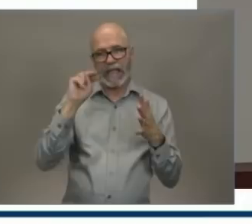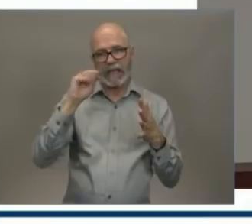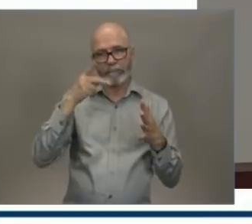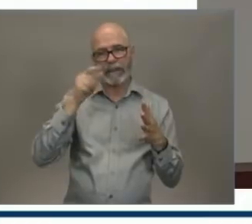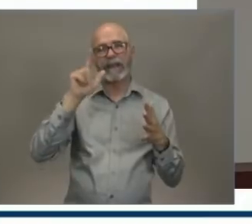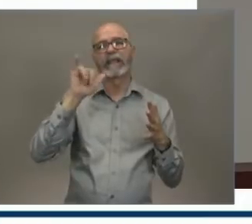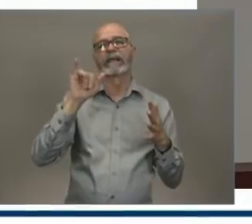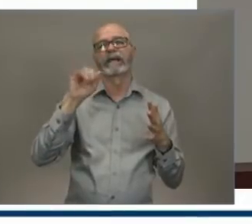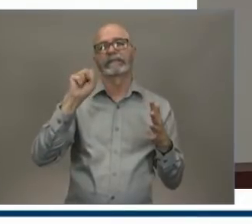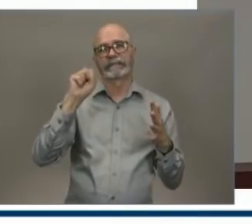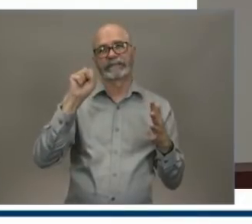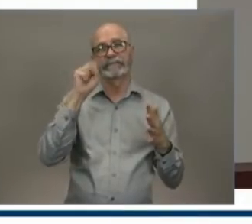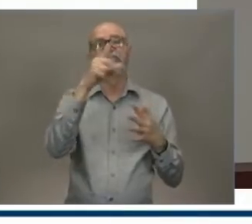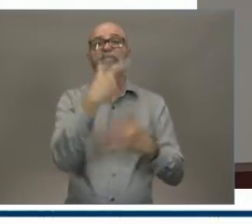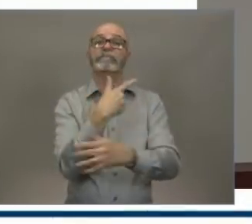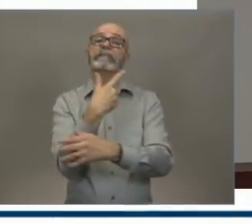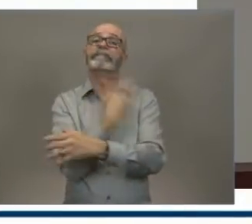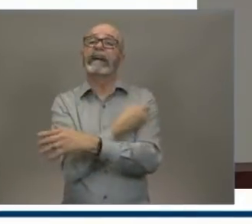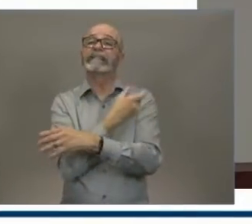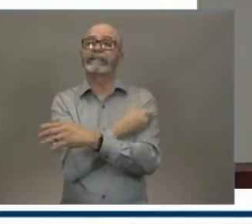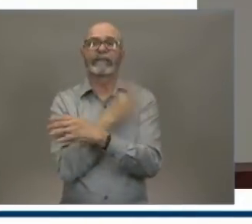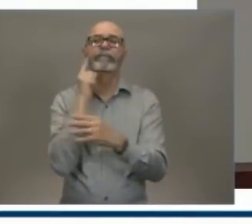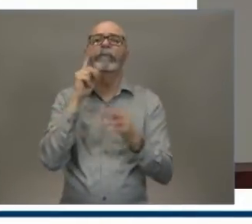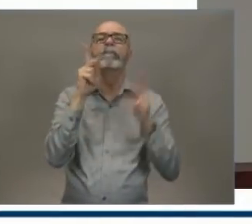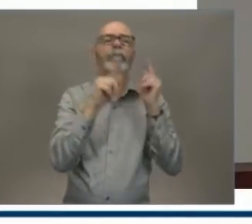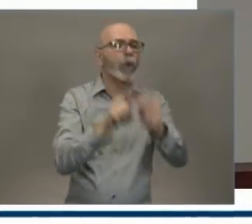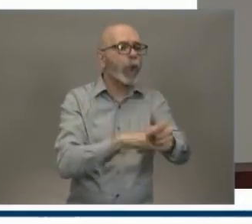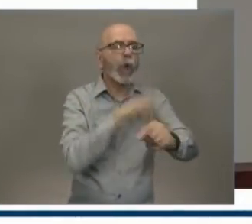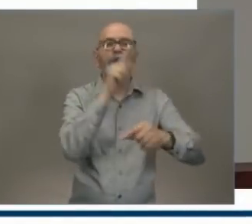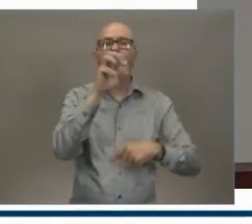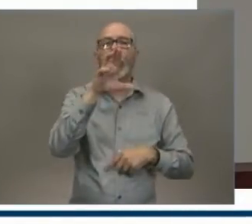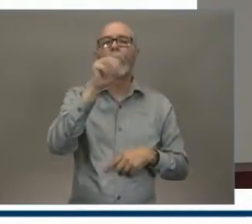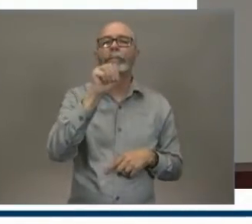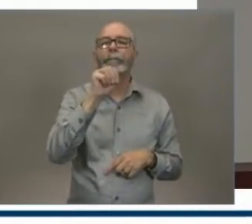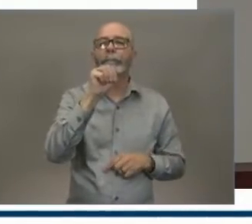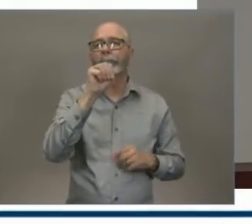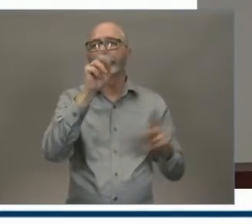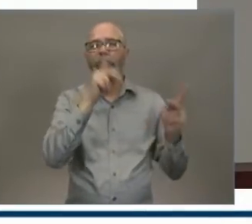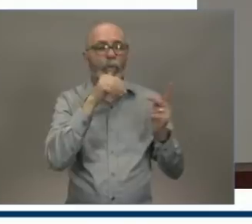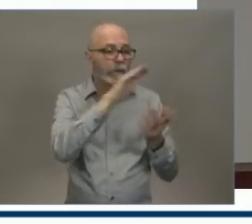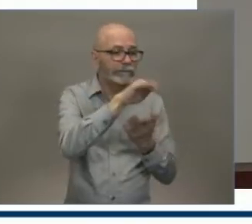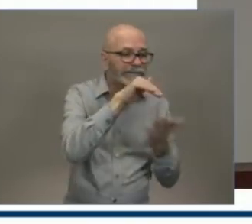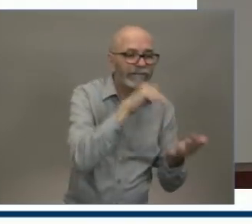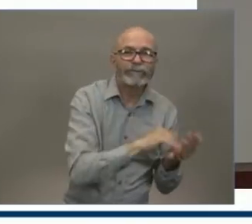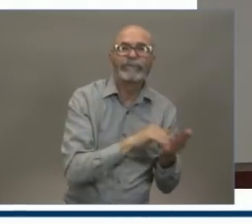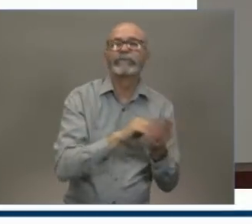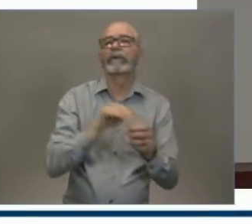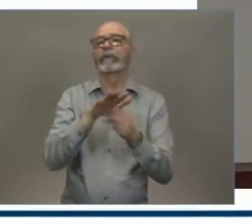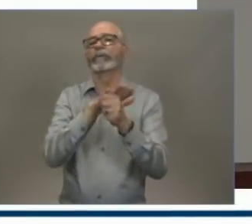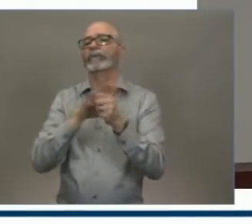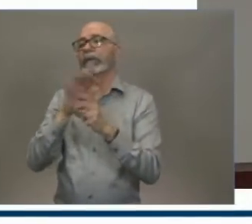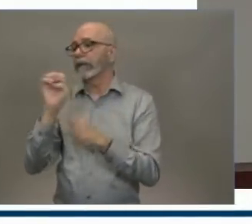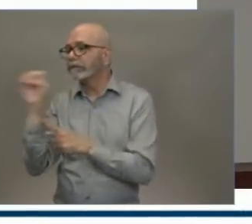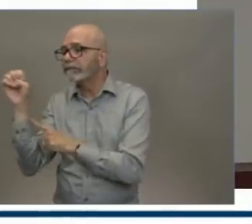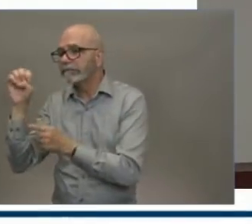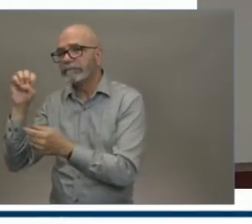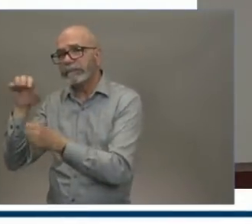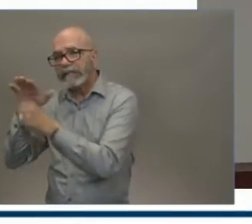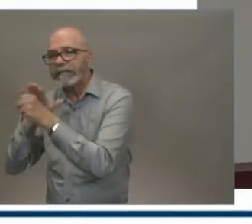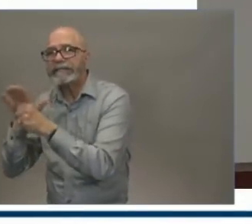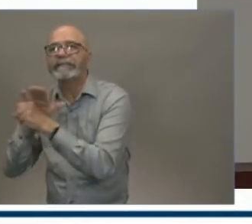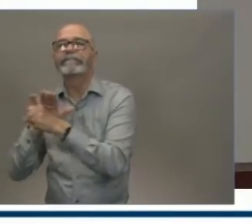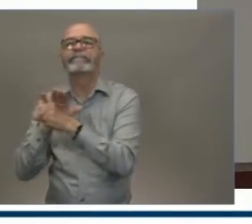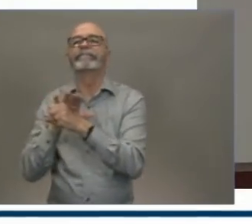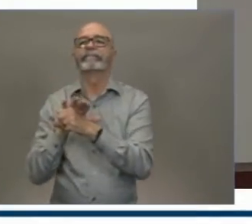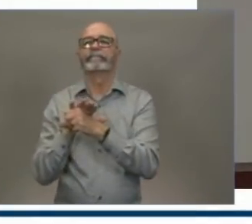for limited numbers of long-term care facilities in both Central Zone and Eastern Zone, and we'll be continuing vaccinating